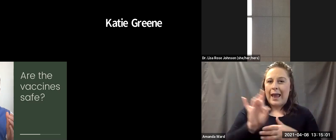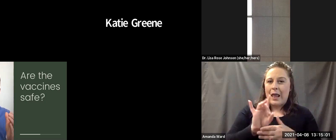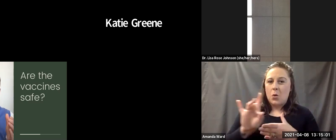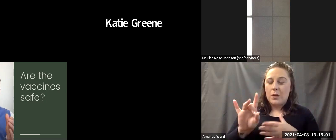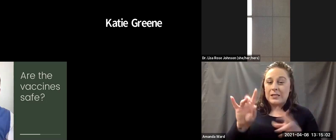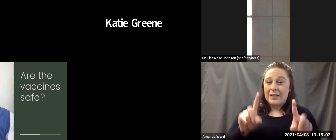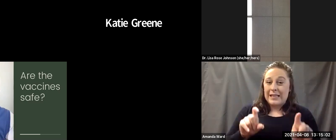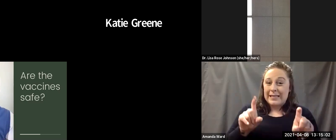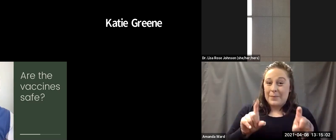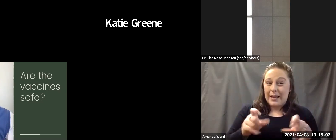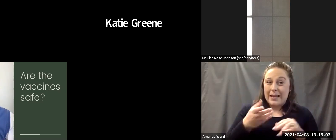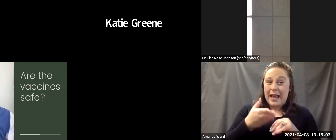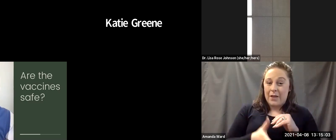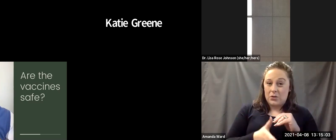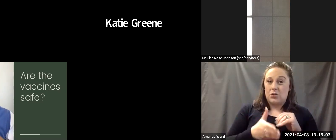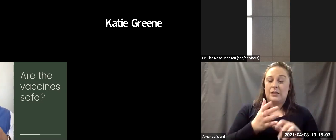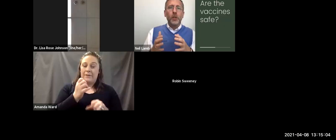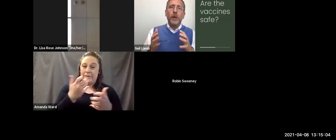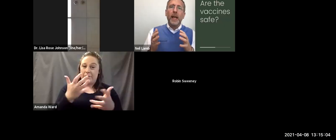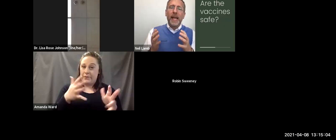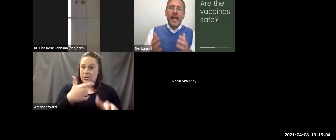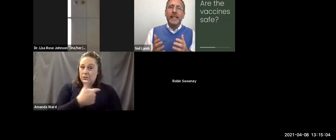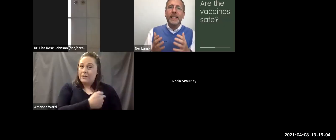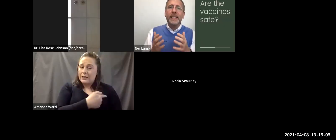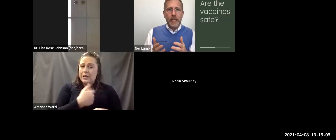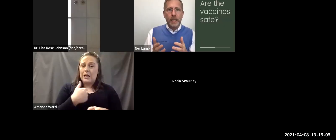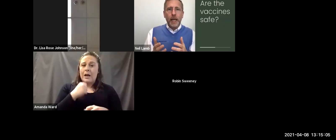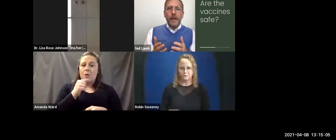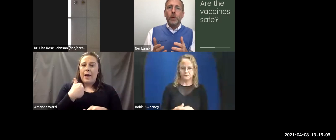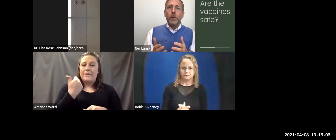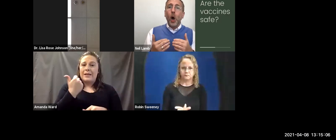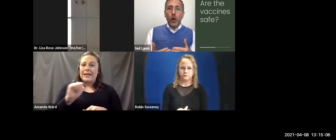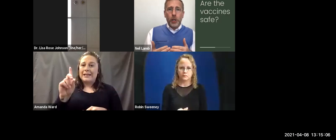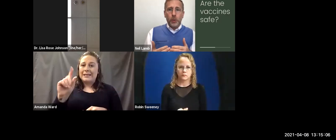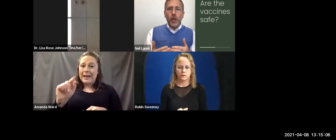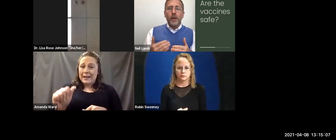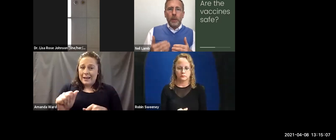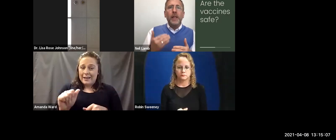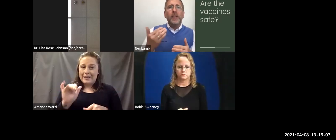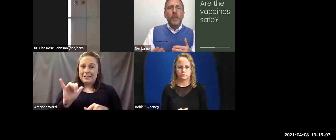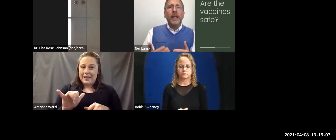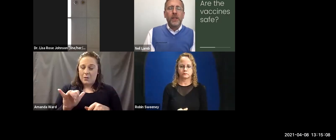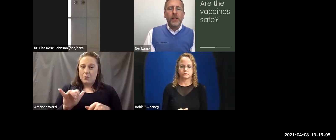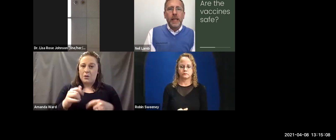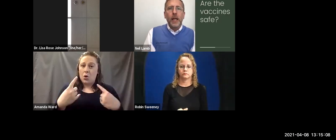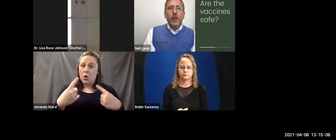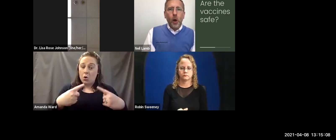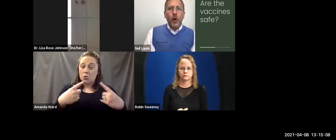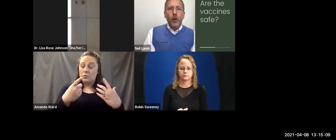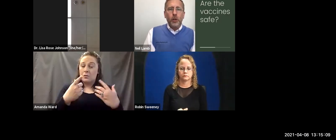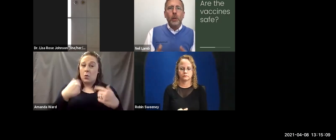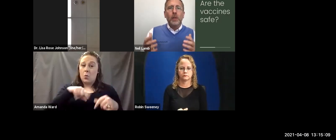for patients after they'd gotten vaccinated. So we don't have any data that would argue that we would expect to